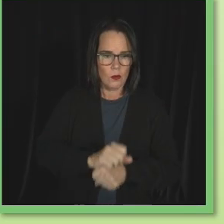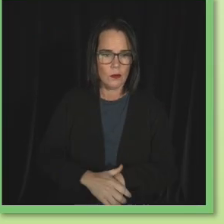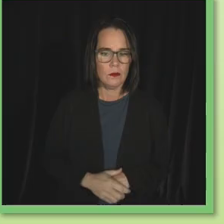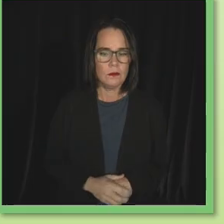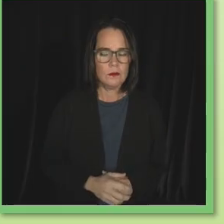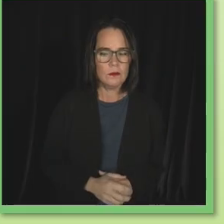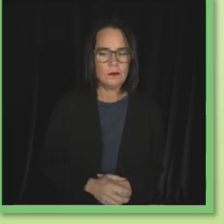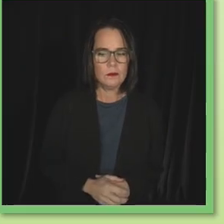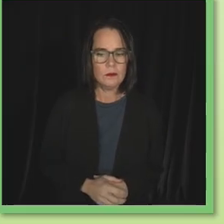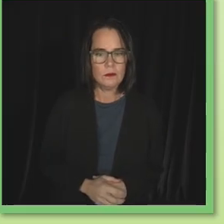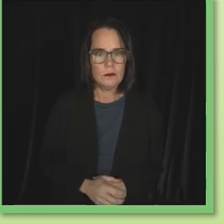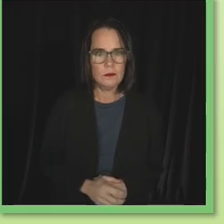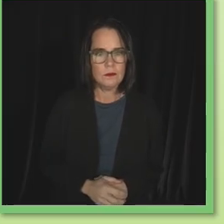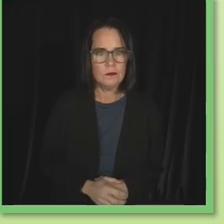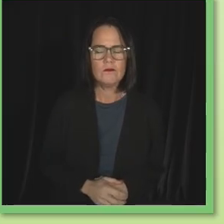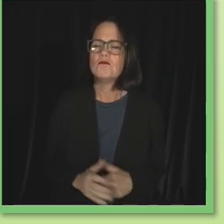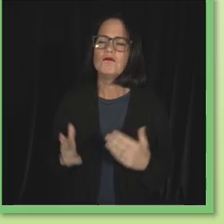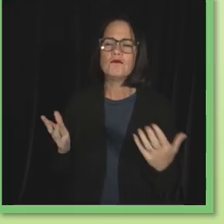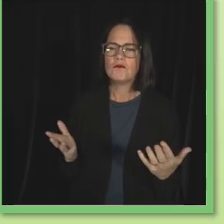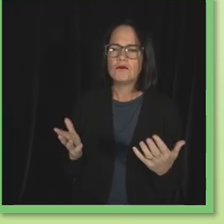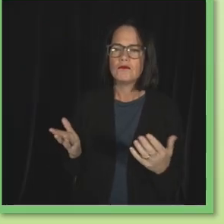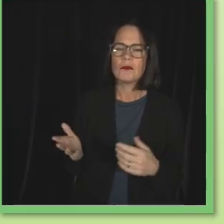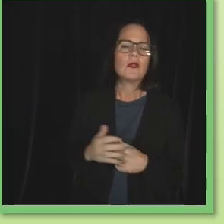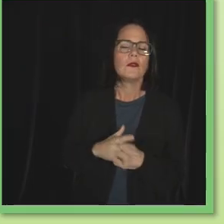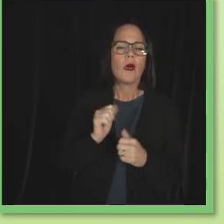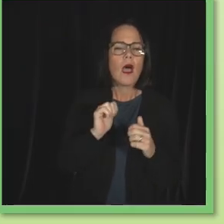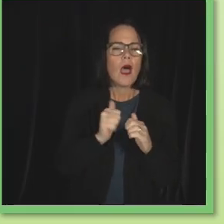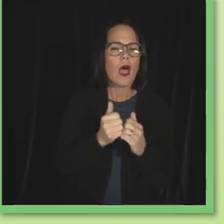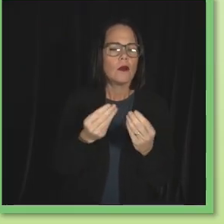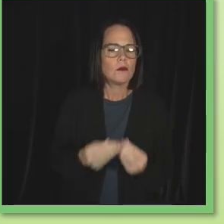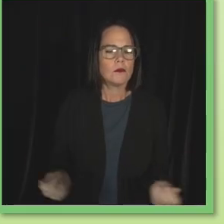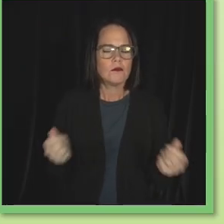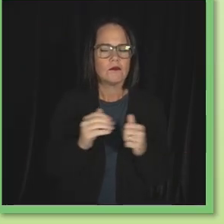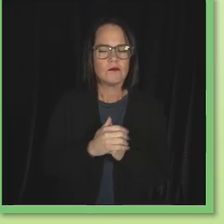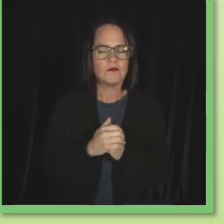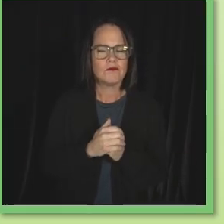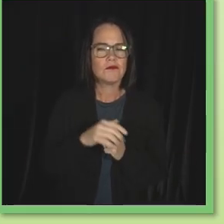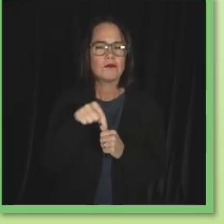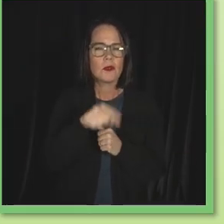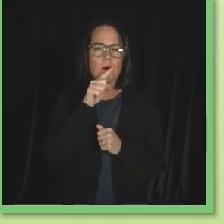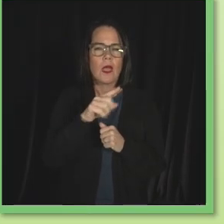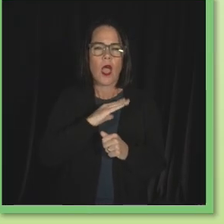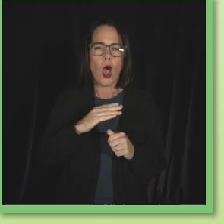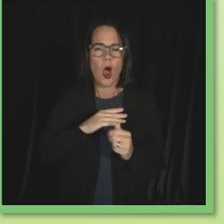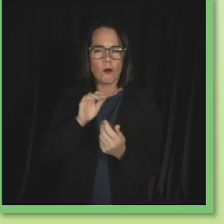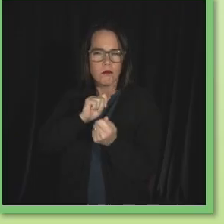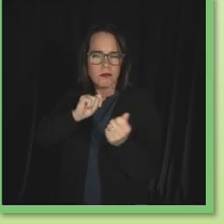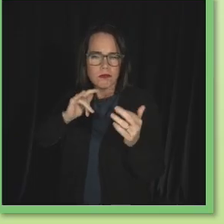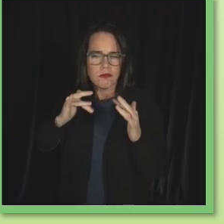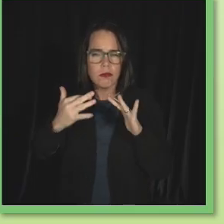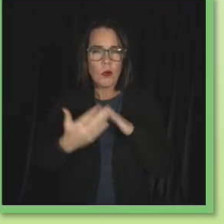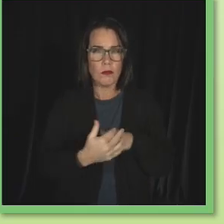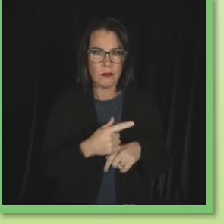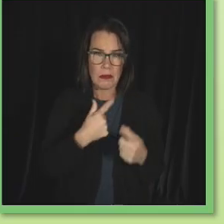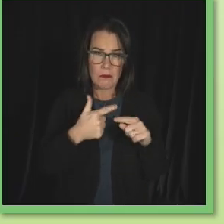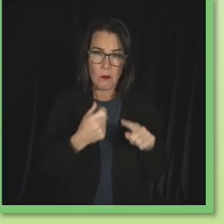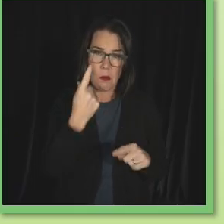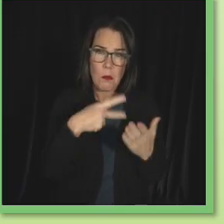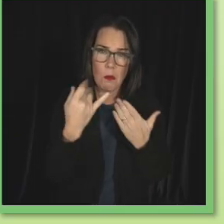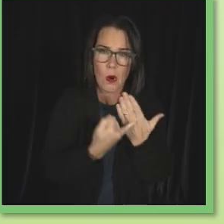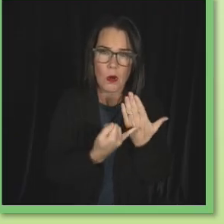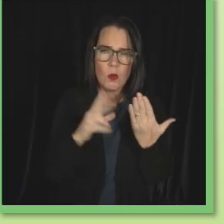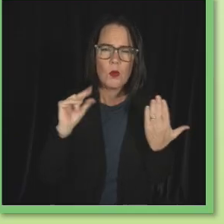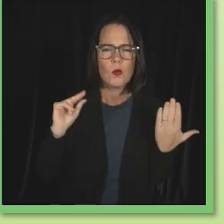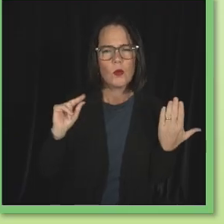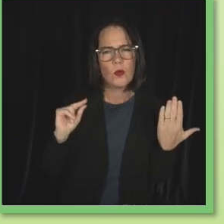So how do we solve this? Well, this evolution was not a single project. This was the result of an